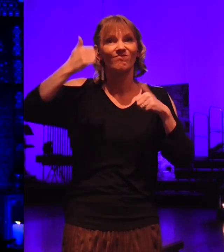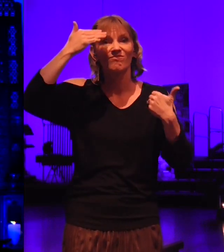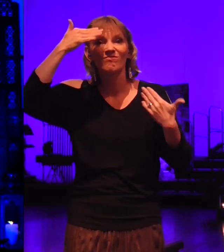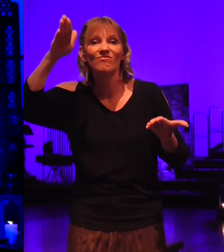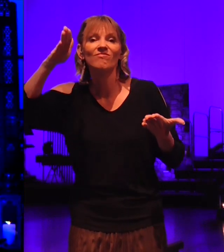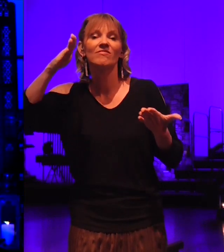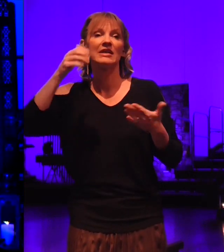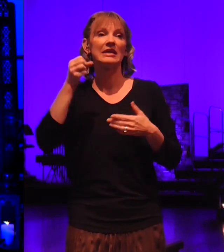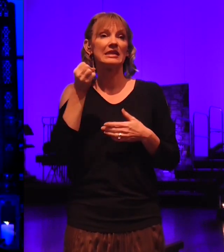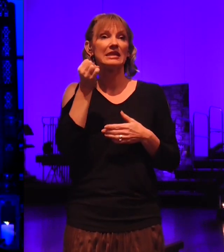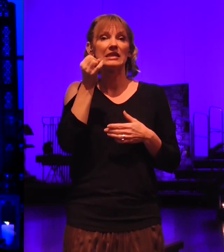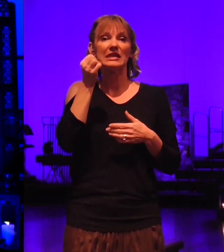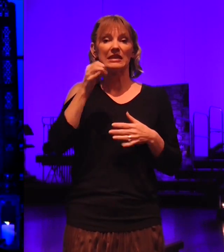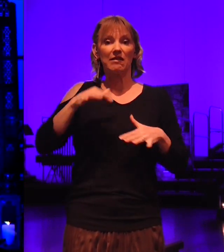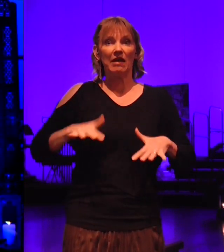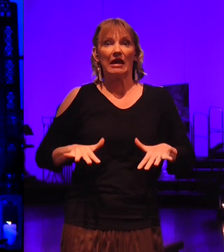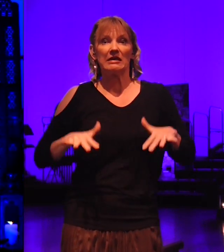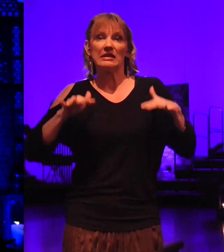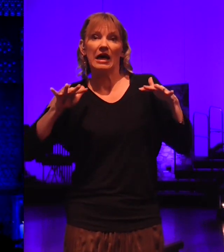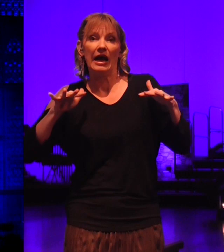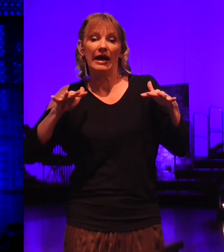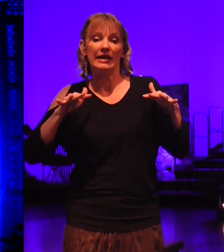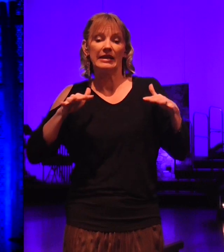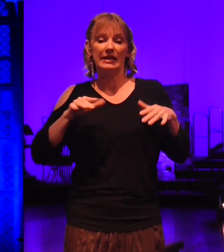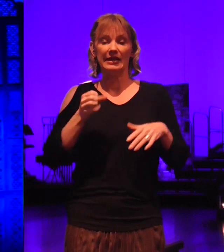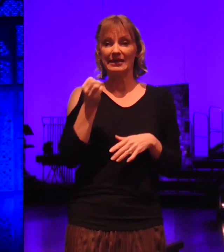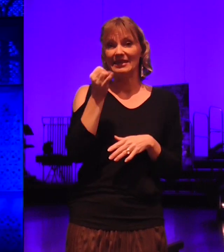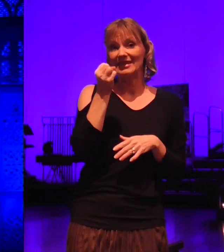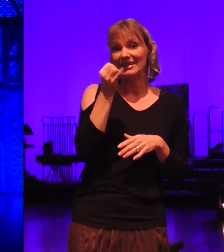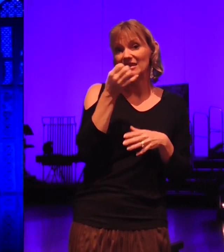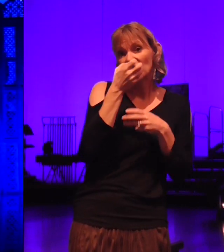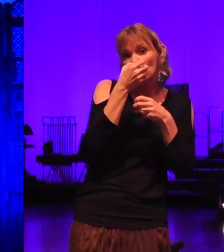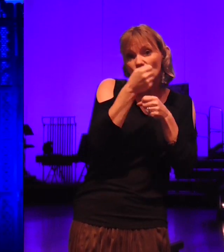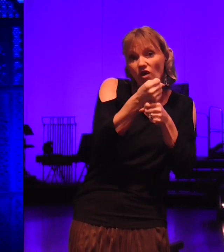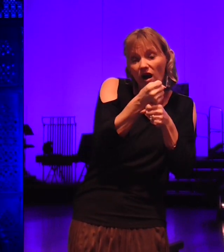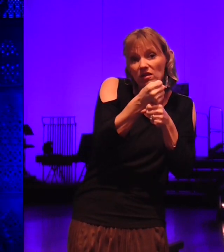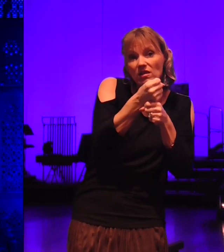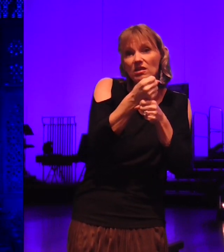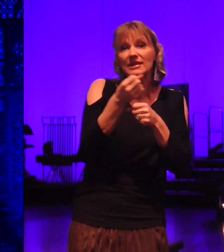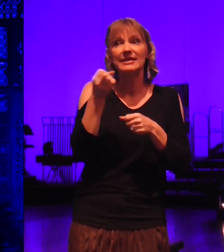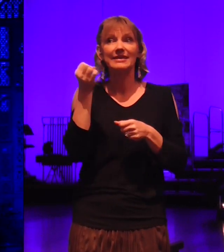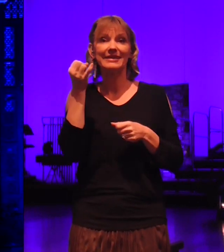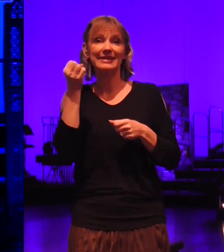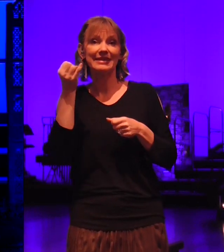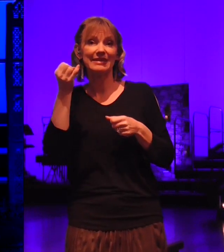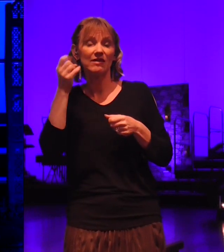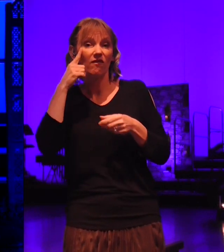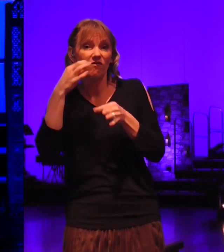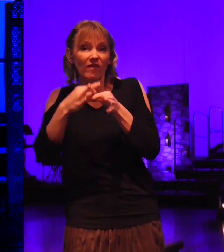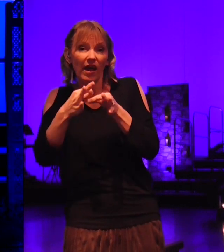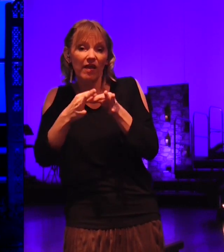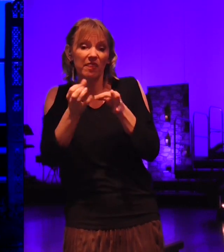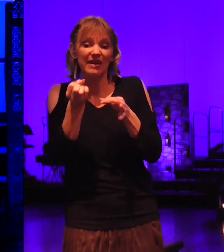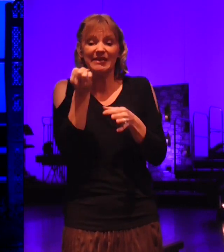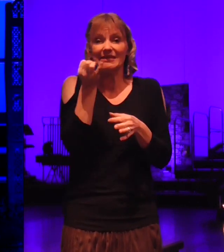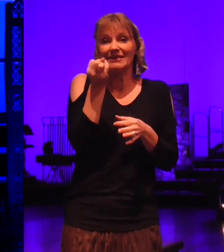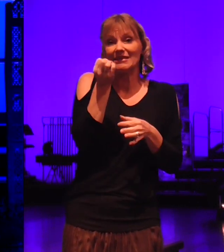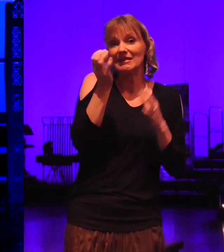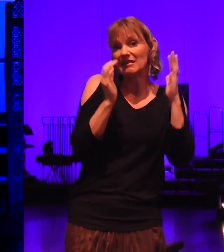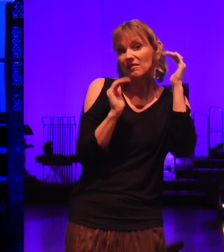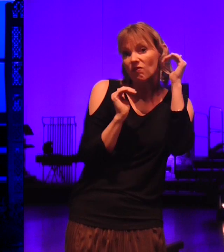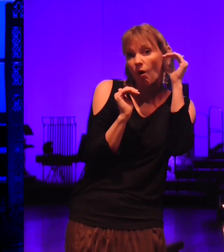anxiety and seeds of trust, seeds of faith and seeds of hope. No